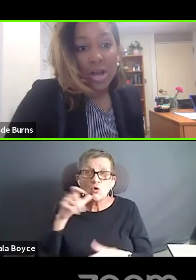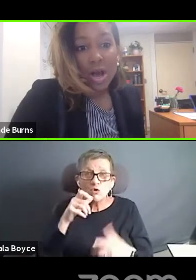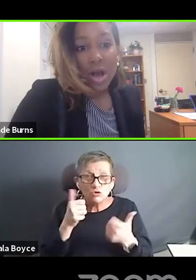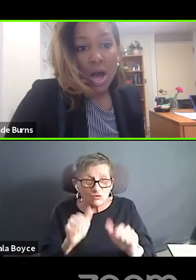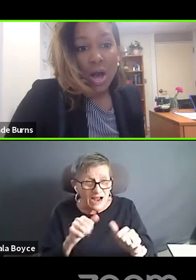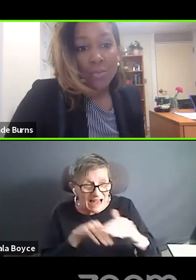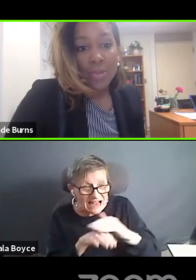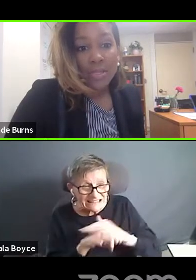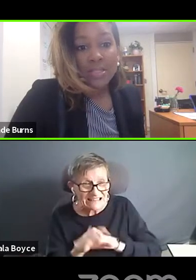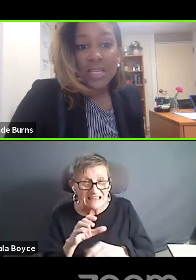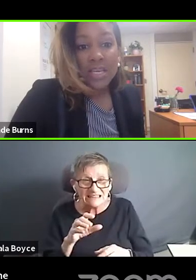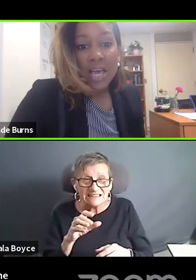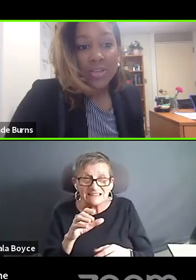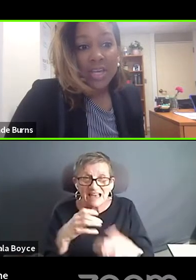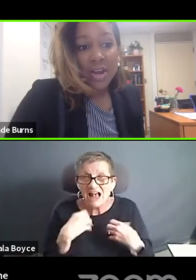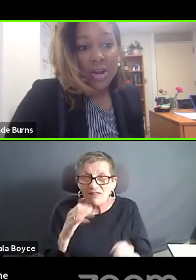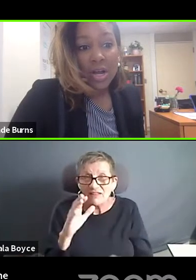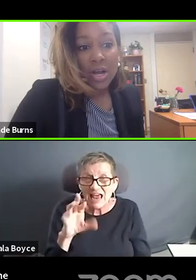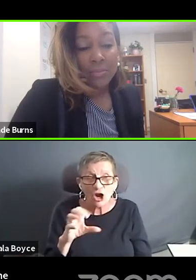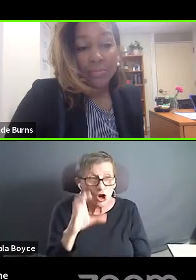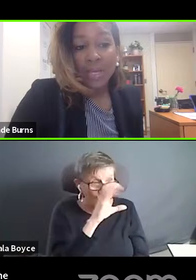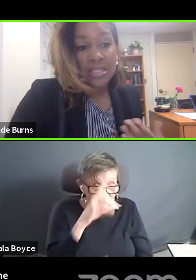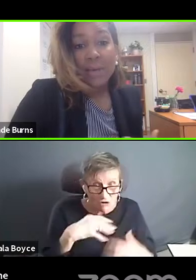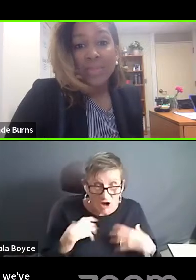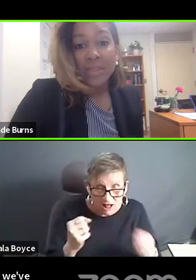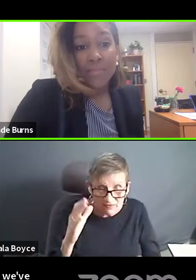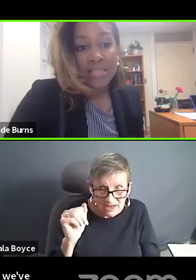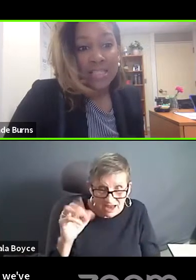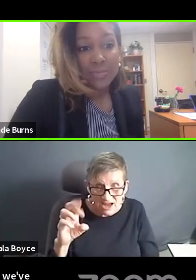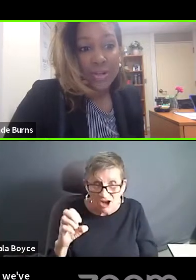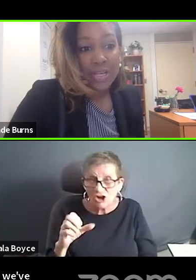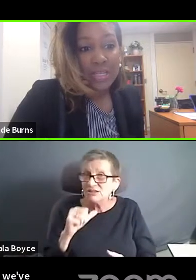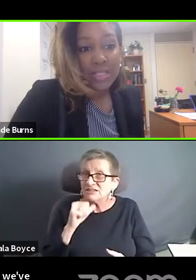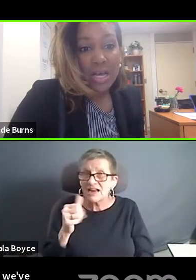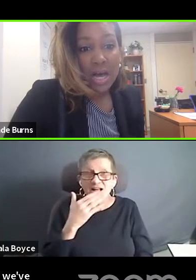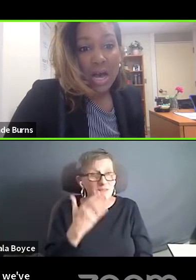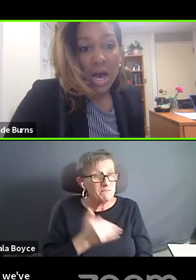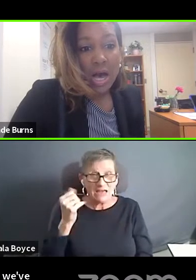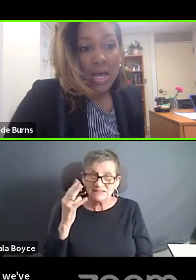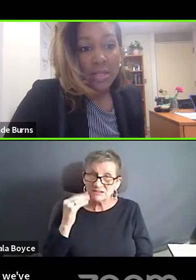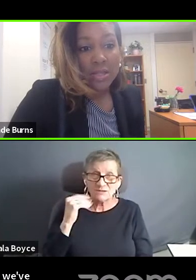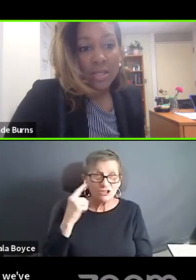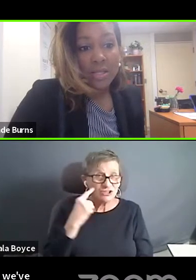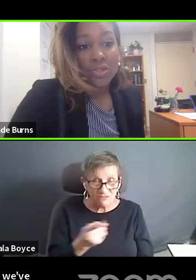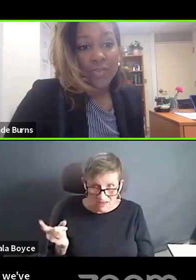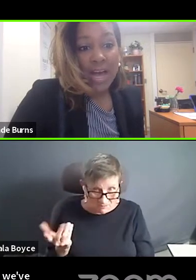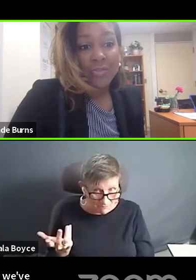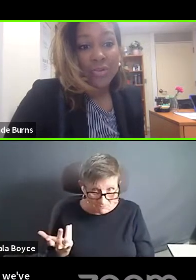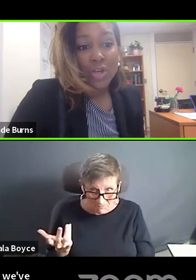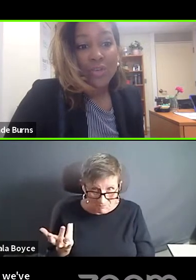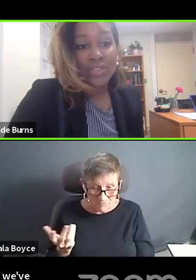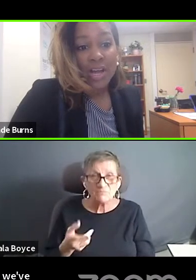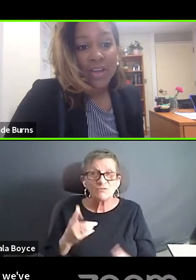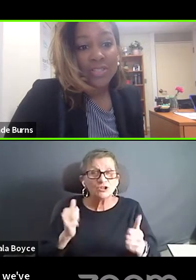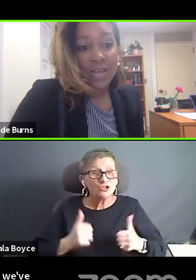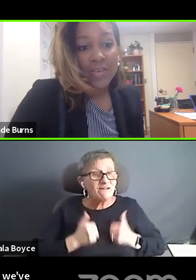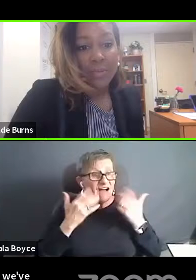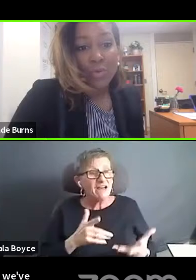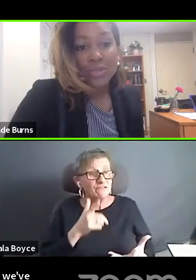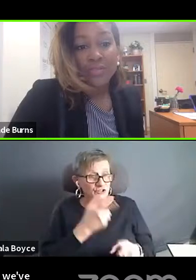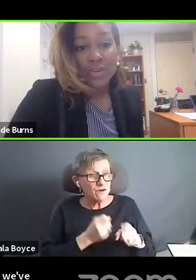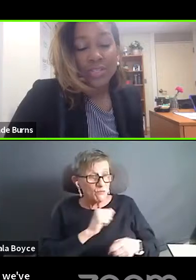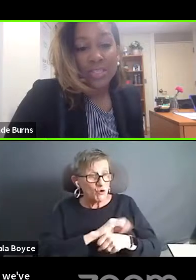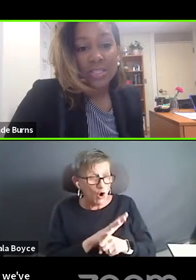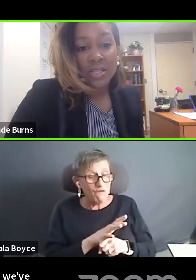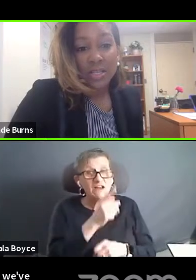care. Seeking healthcare has not been the best experience. The survivors, COVID survivors, have